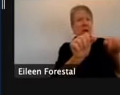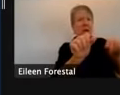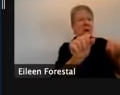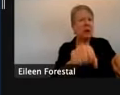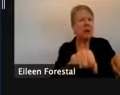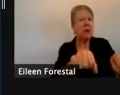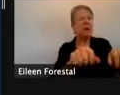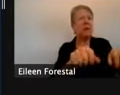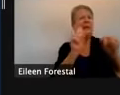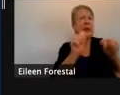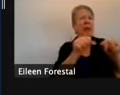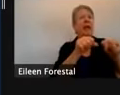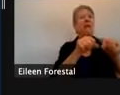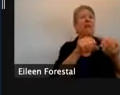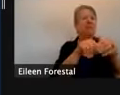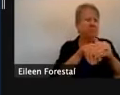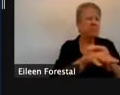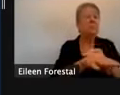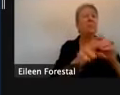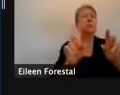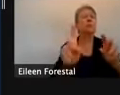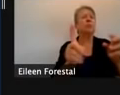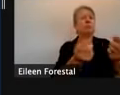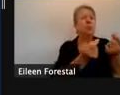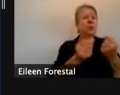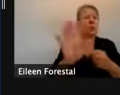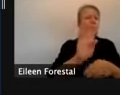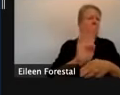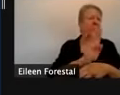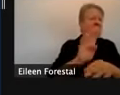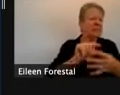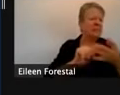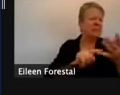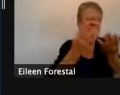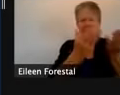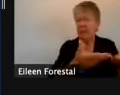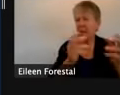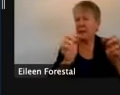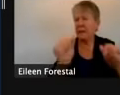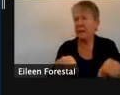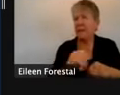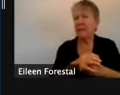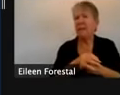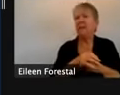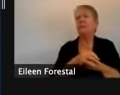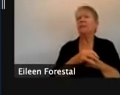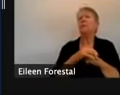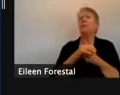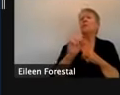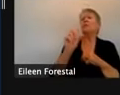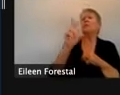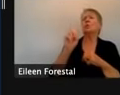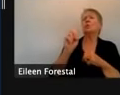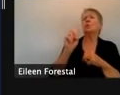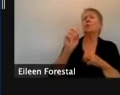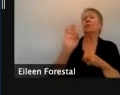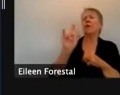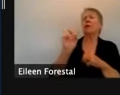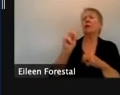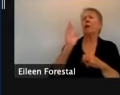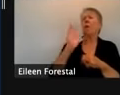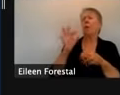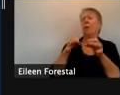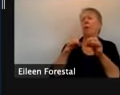day. As I said, Sue will cover all of this and more in her report in a few minutes. Again, I want to thank her and all of the women and men at